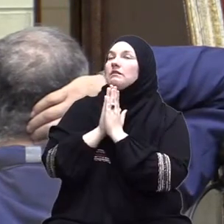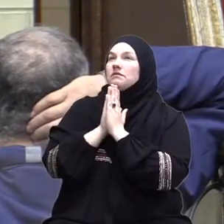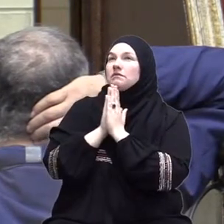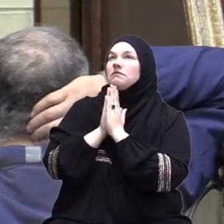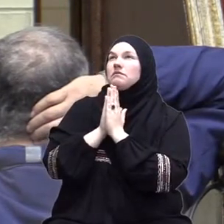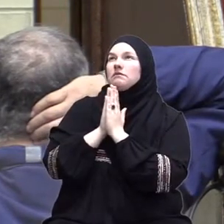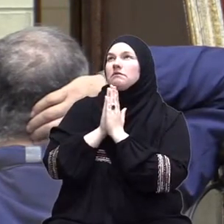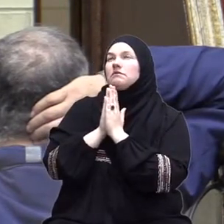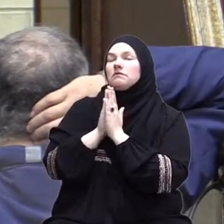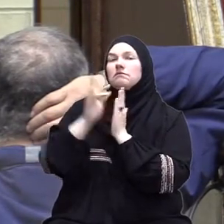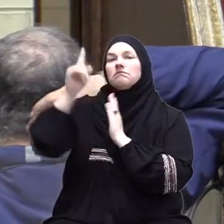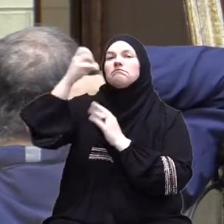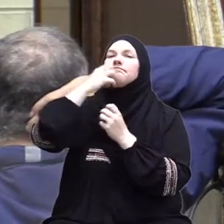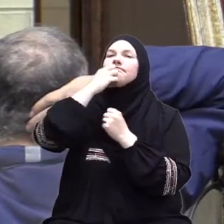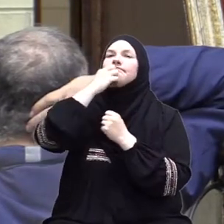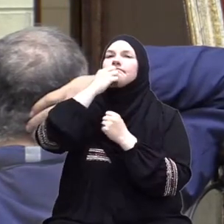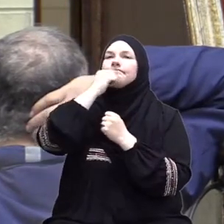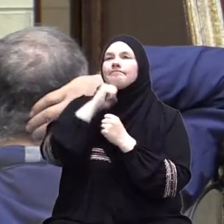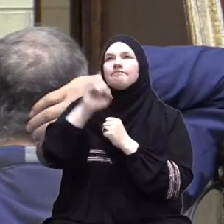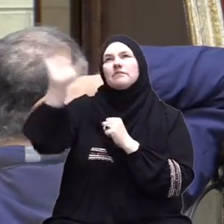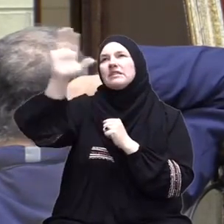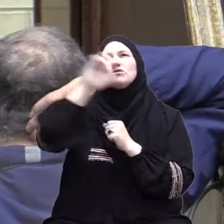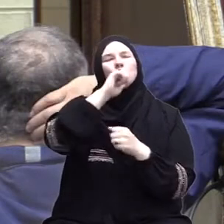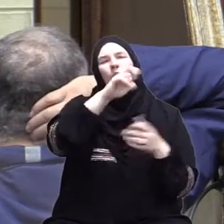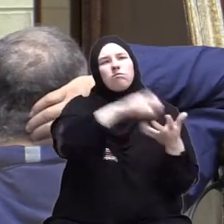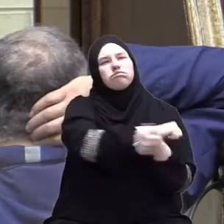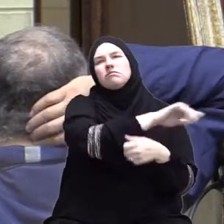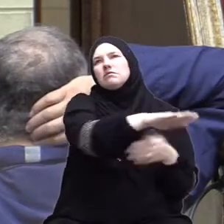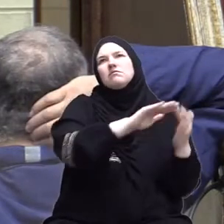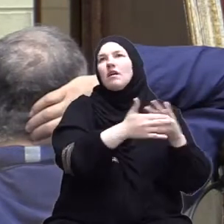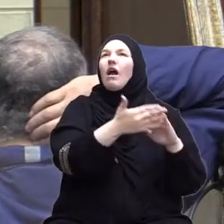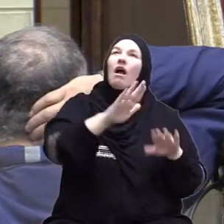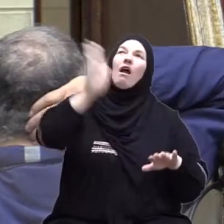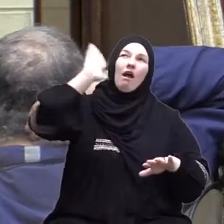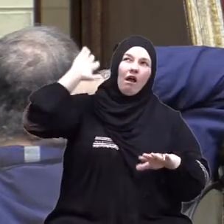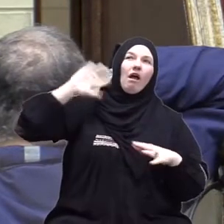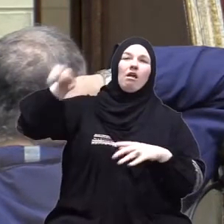this community as he wiped others before.